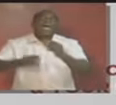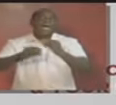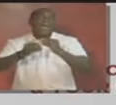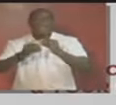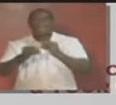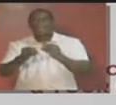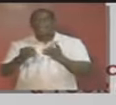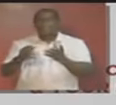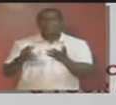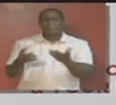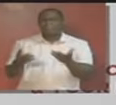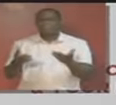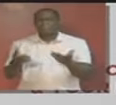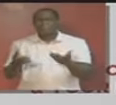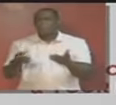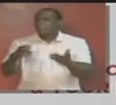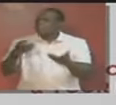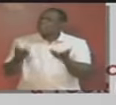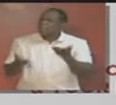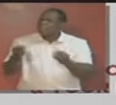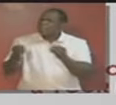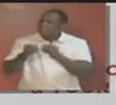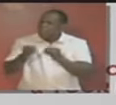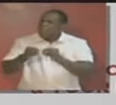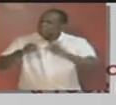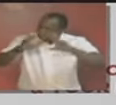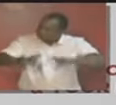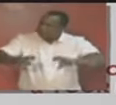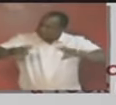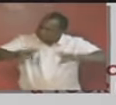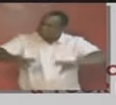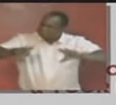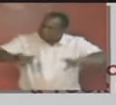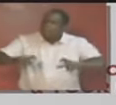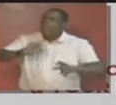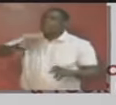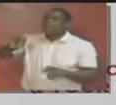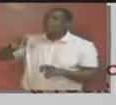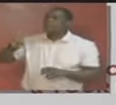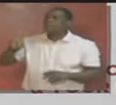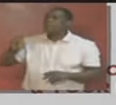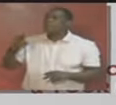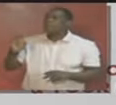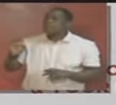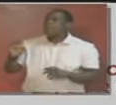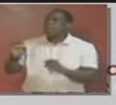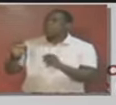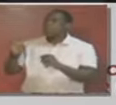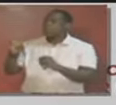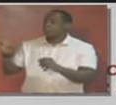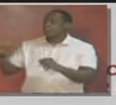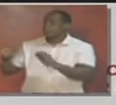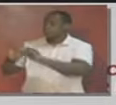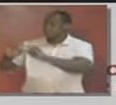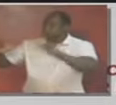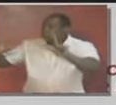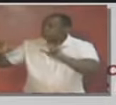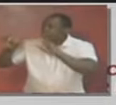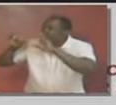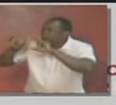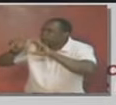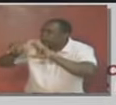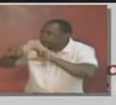back to the actual health websites themselves, the WHO website, the European